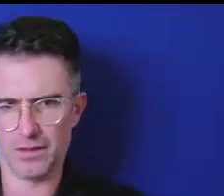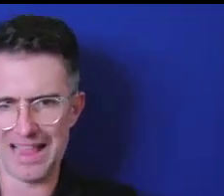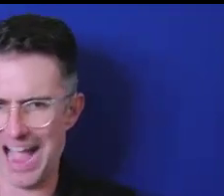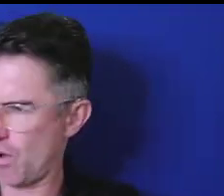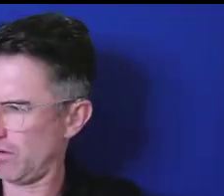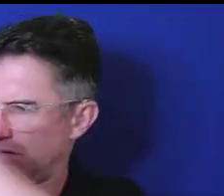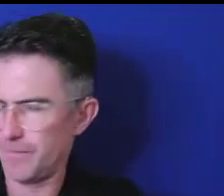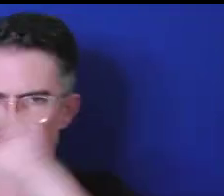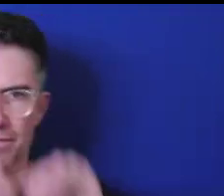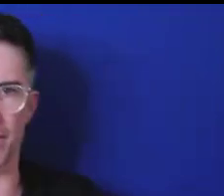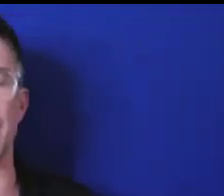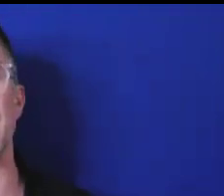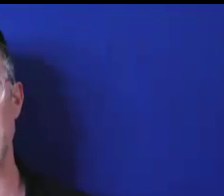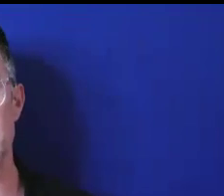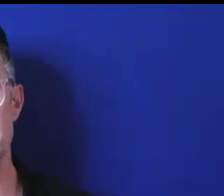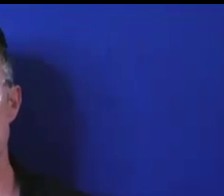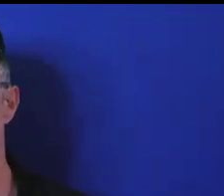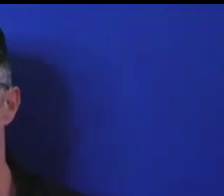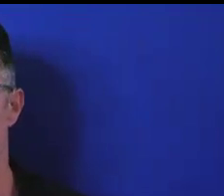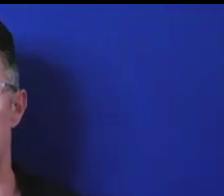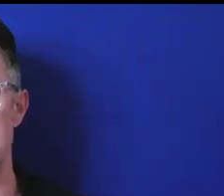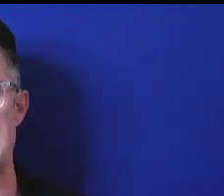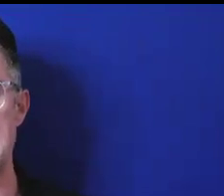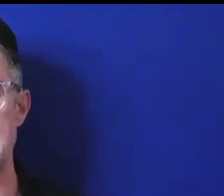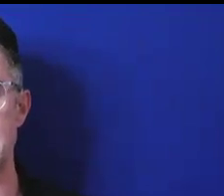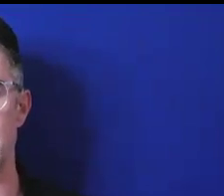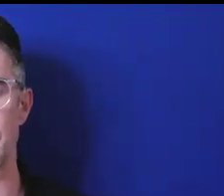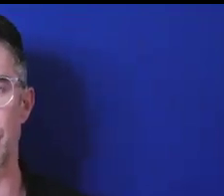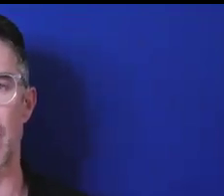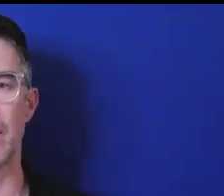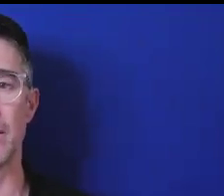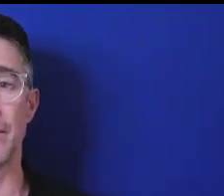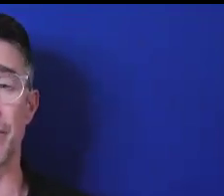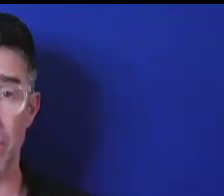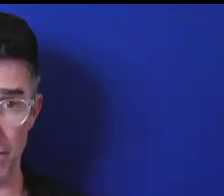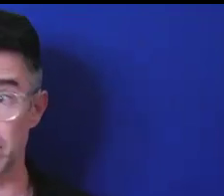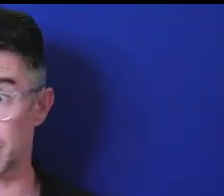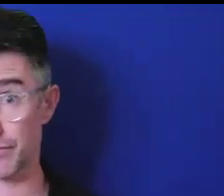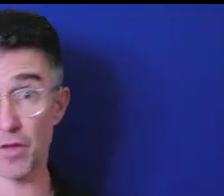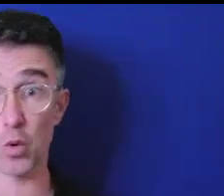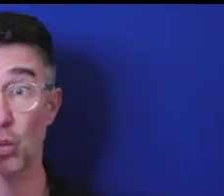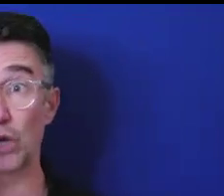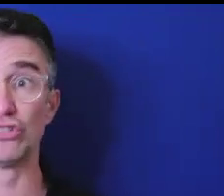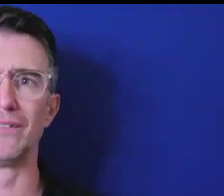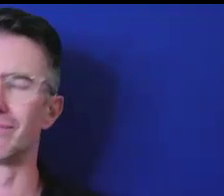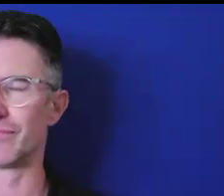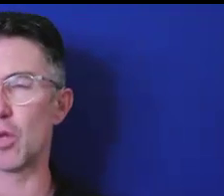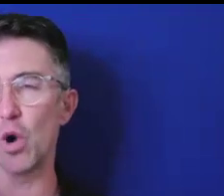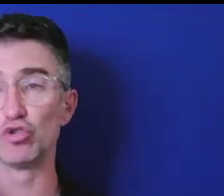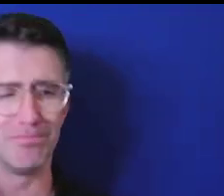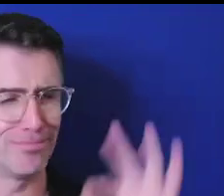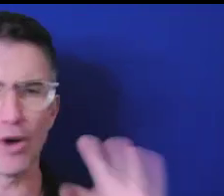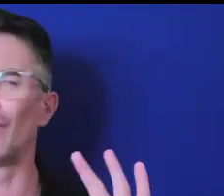we of course this is not the ideal tool, but in the country where you don't have any assessment mechanism or the assessment